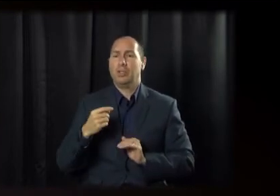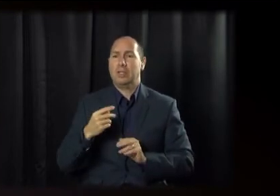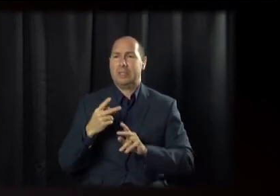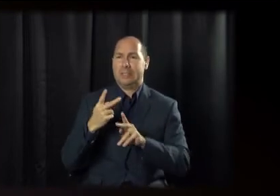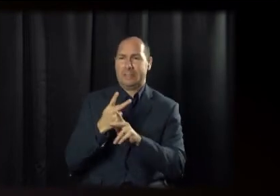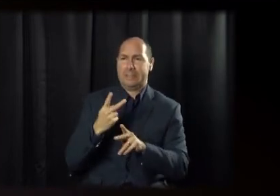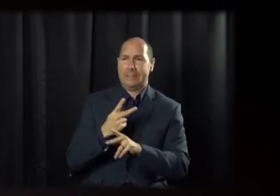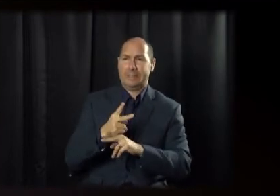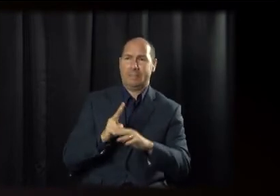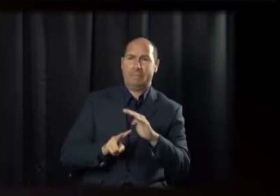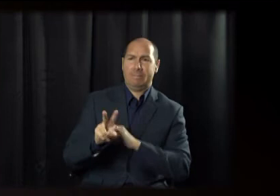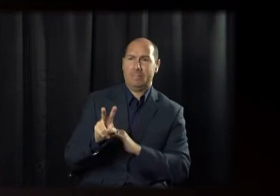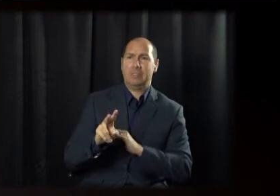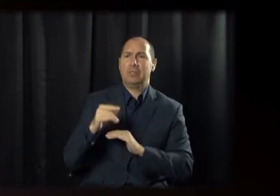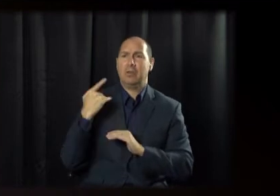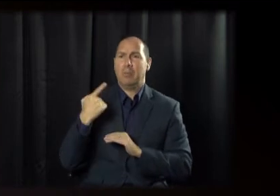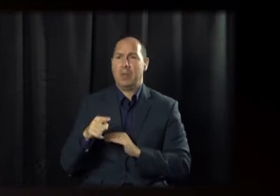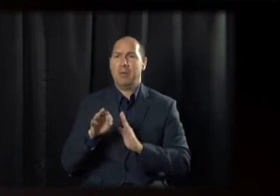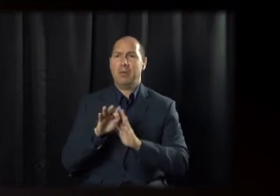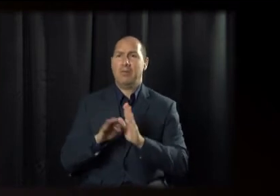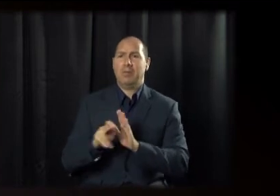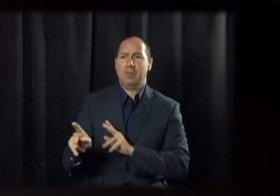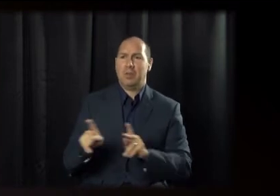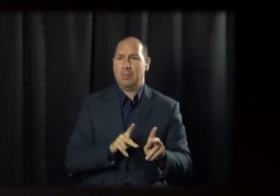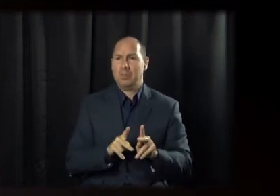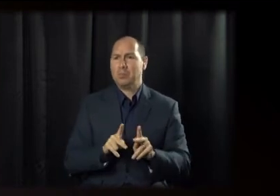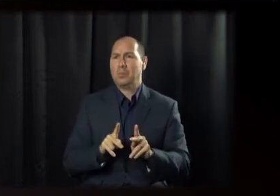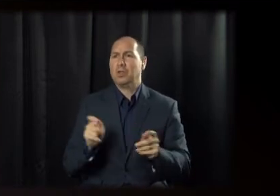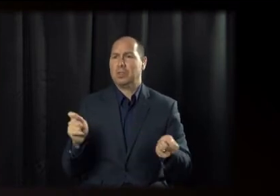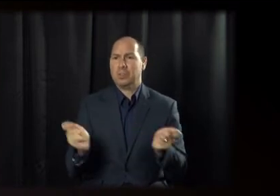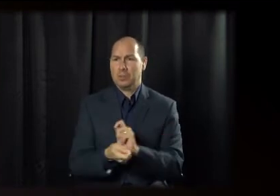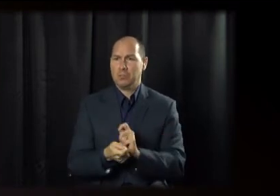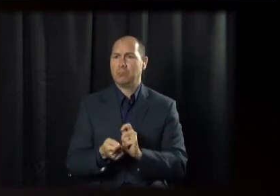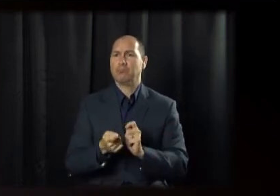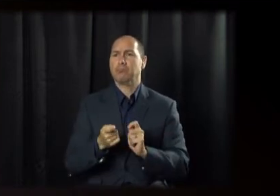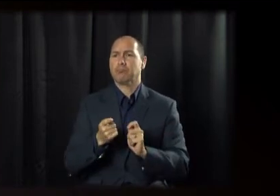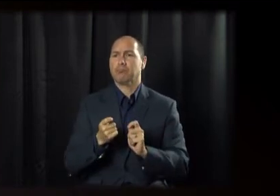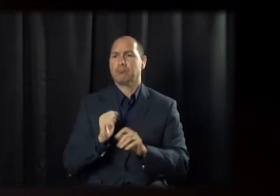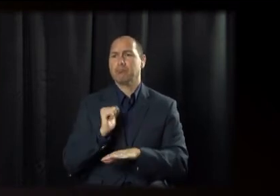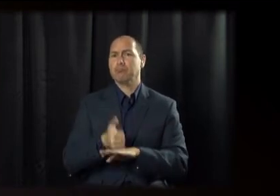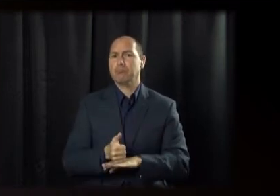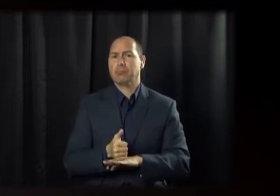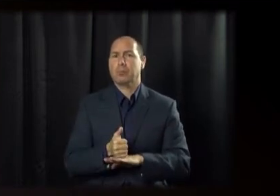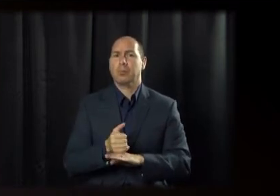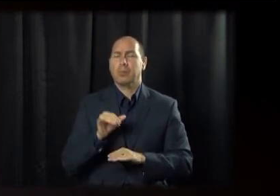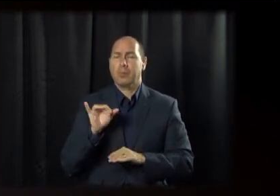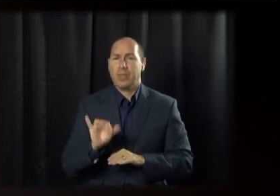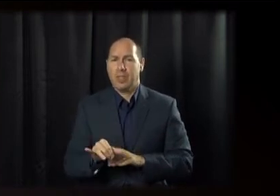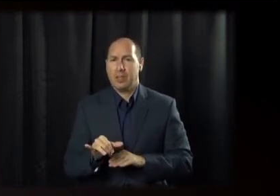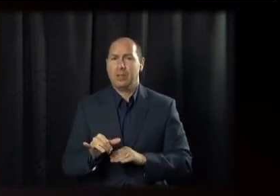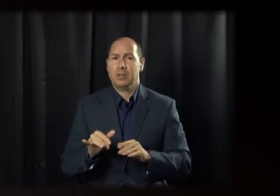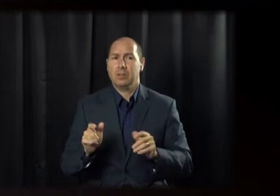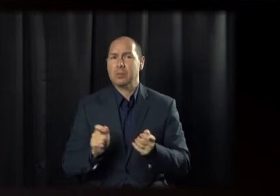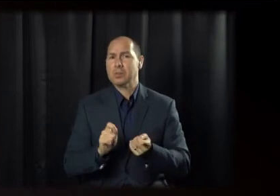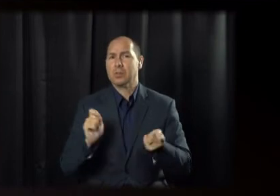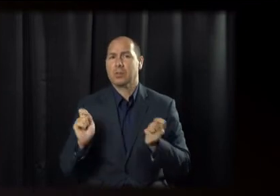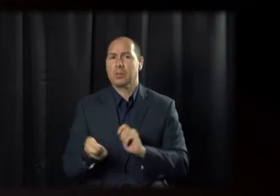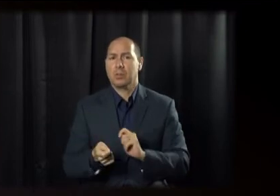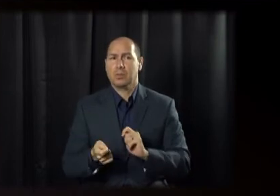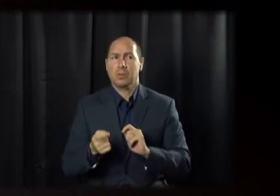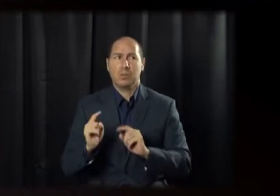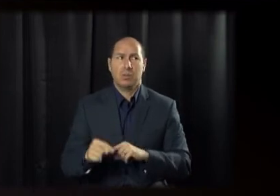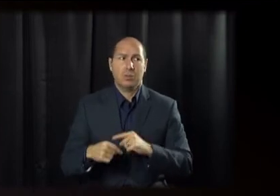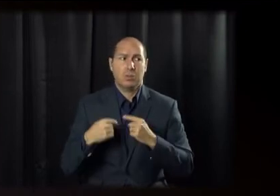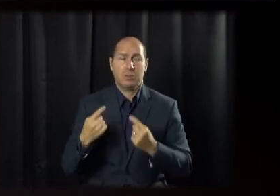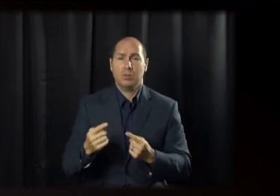by HTA through the fiscal measures. These revenue measures, along with other operational and capital delivery measures,